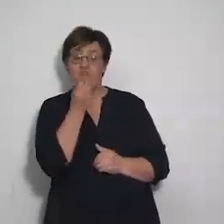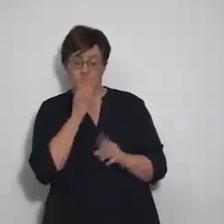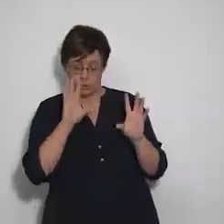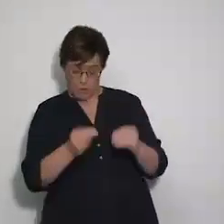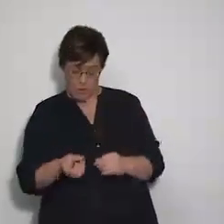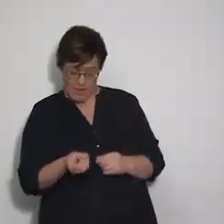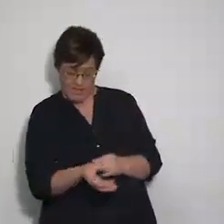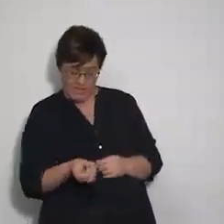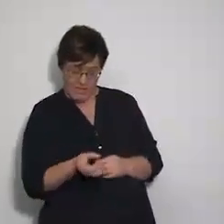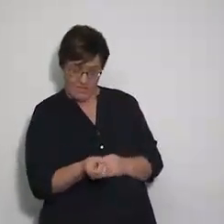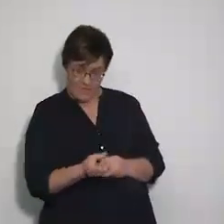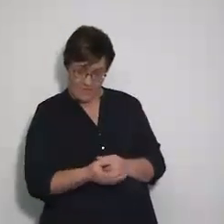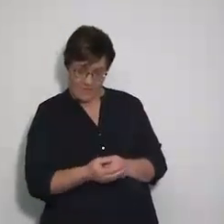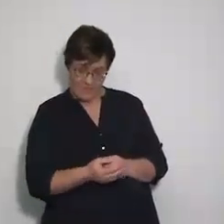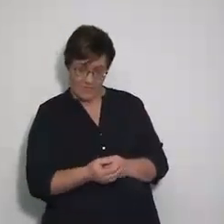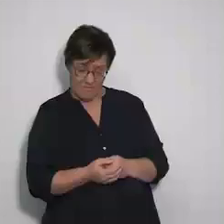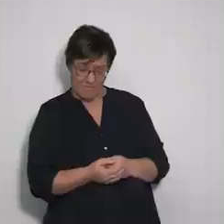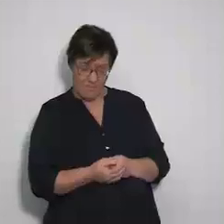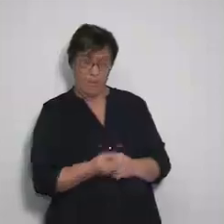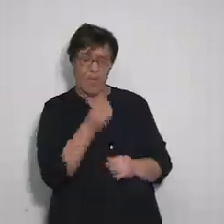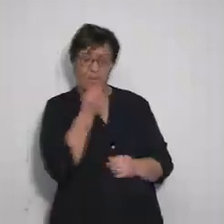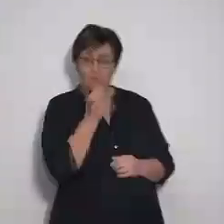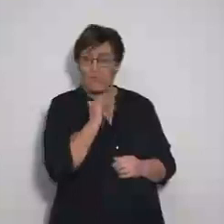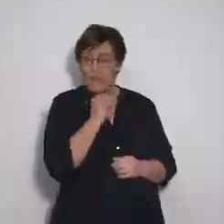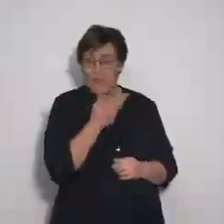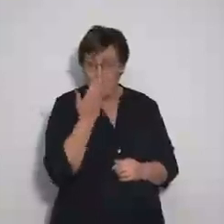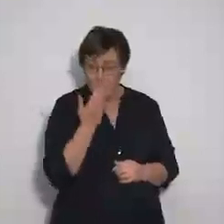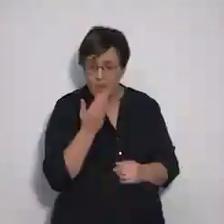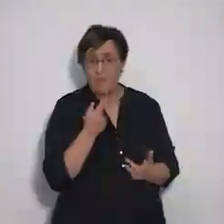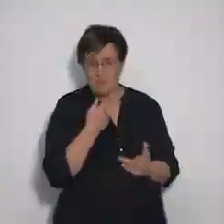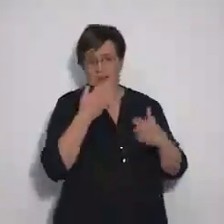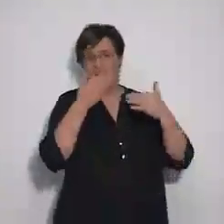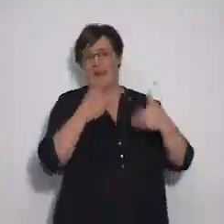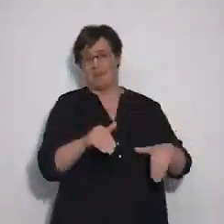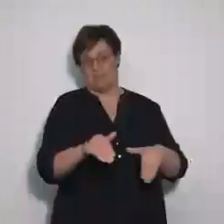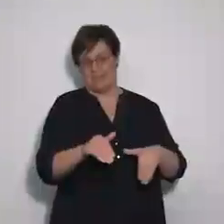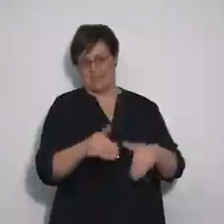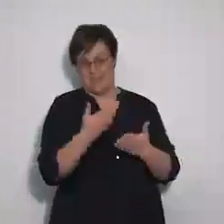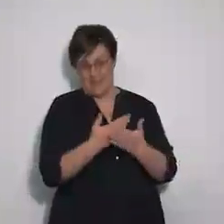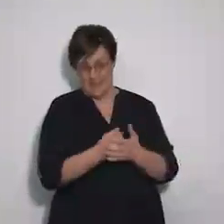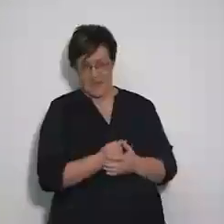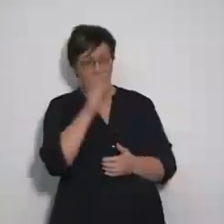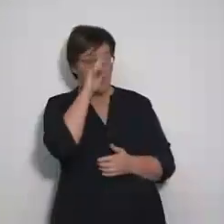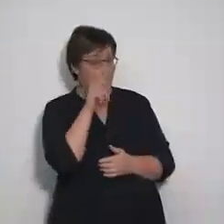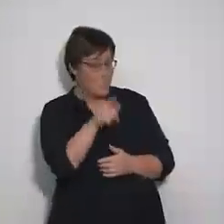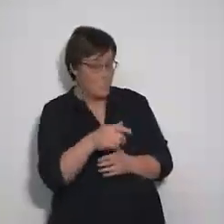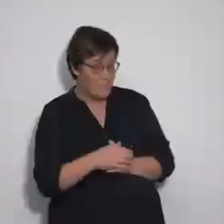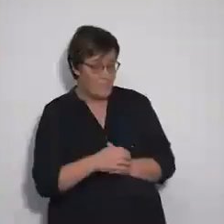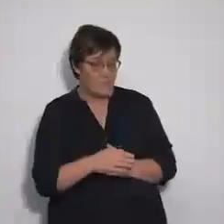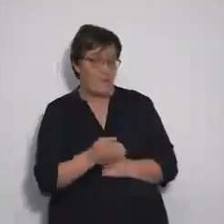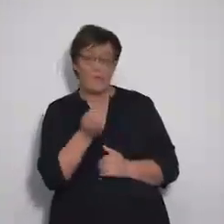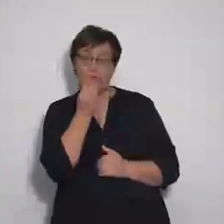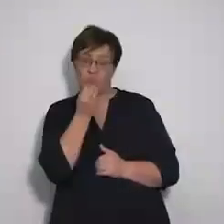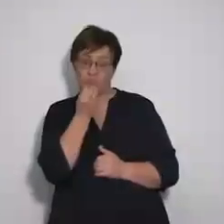adding nutrients to the flask, lack of food could be a limiting factor. Remember